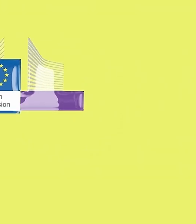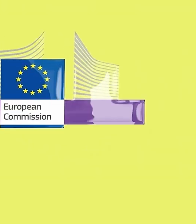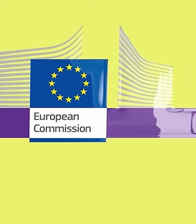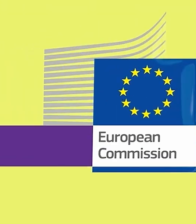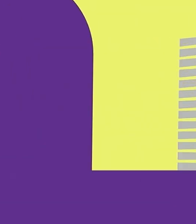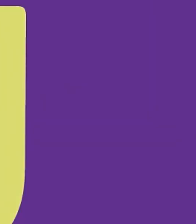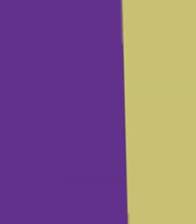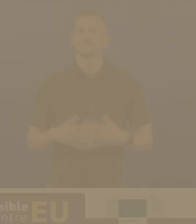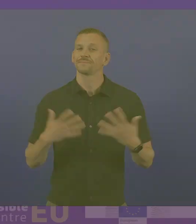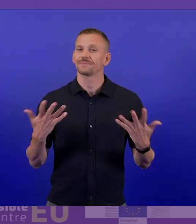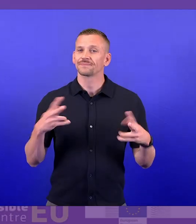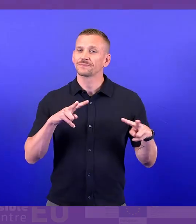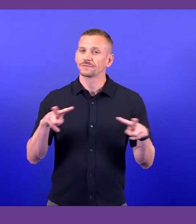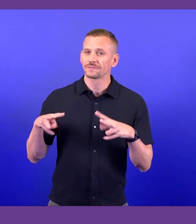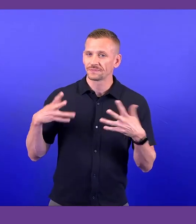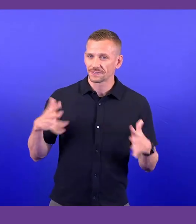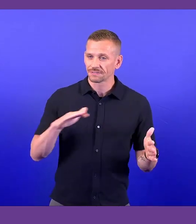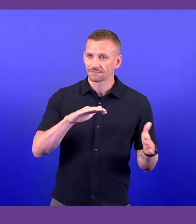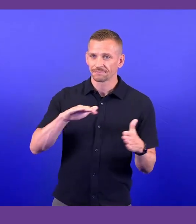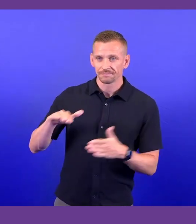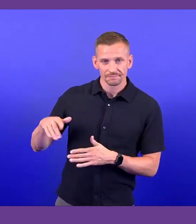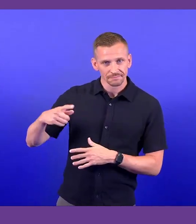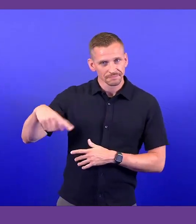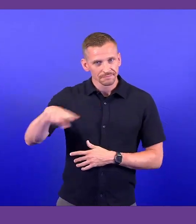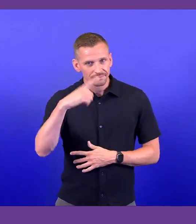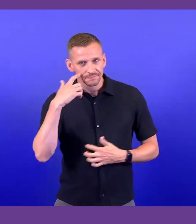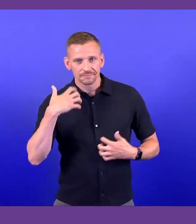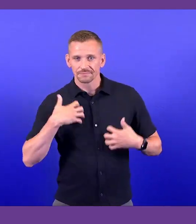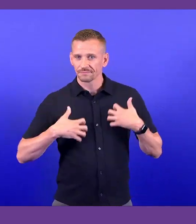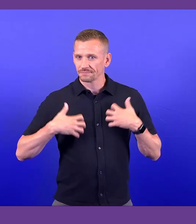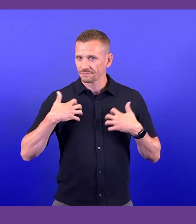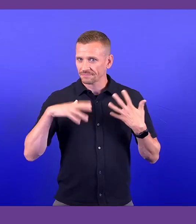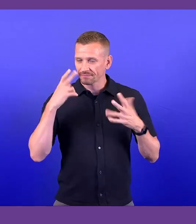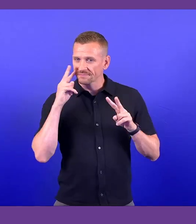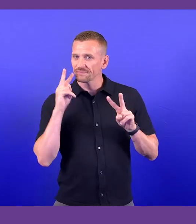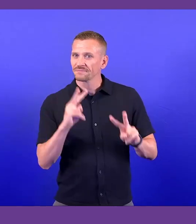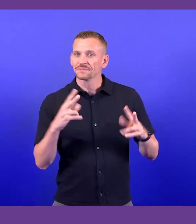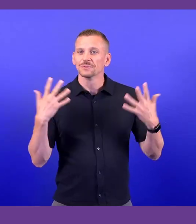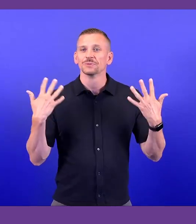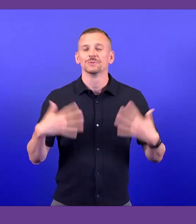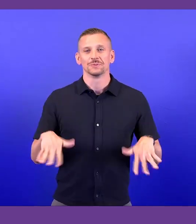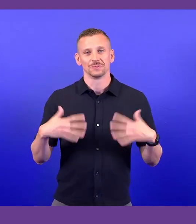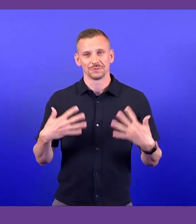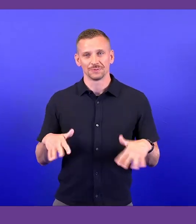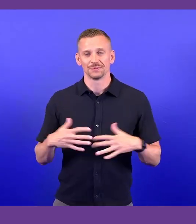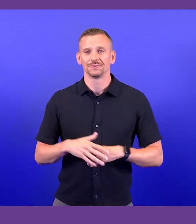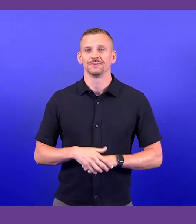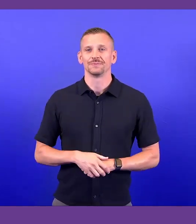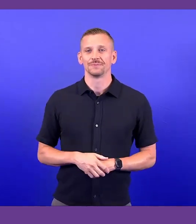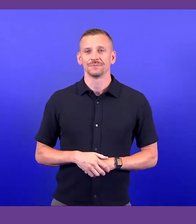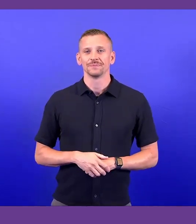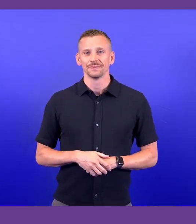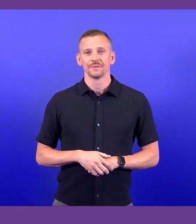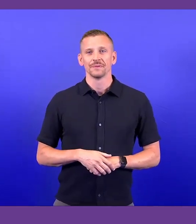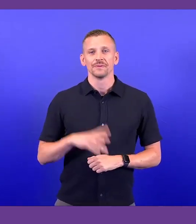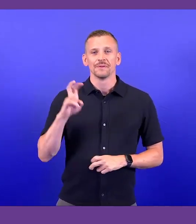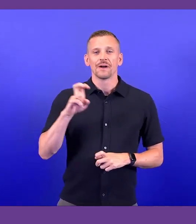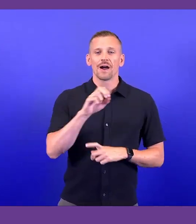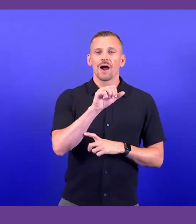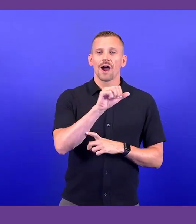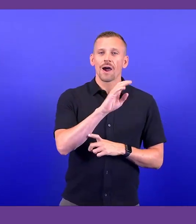I really think it's a very good one. Yeah, more blah and less blah blah. We have to remember this one. I think